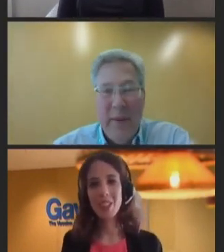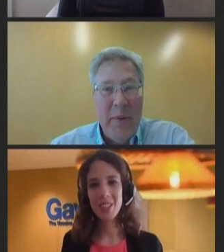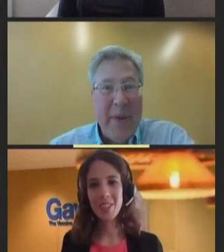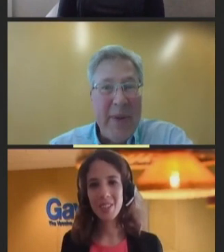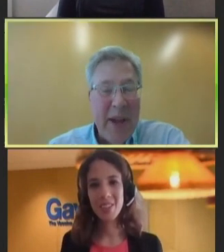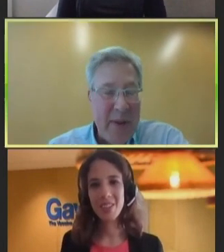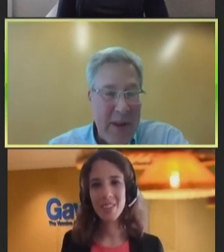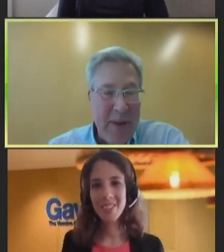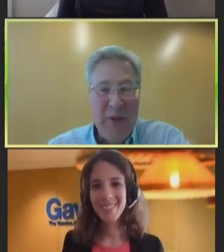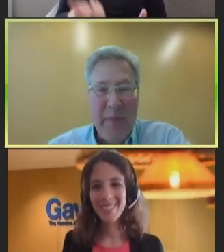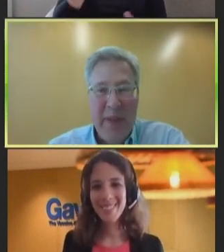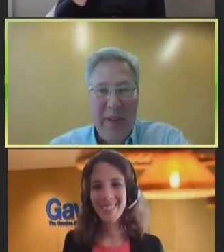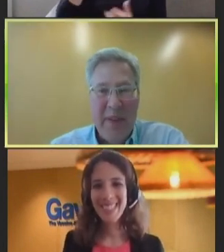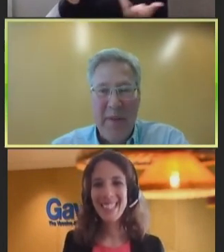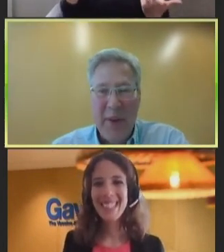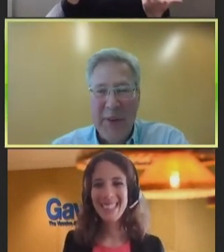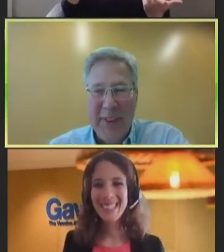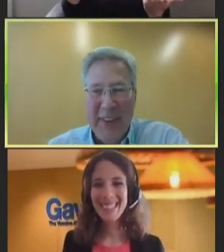Well, maybe I'll